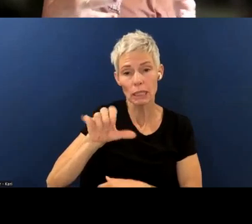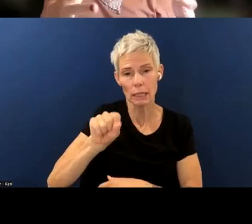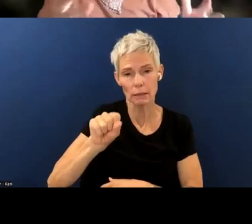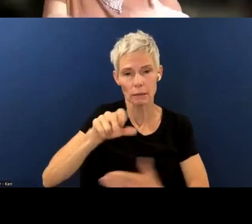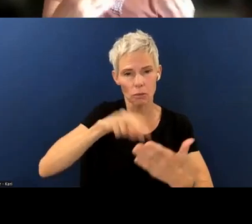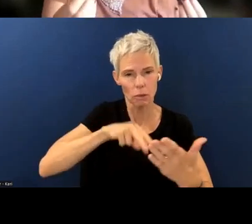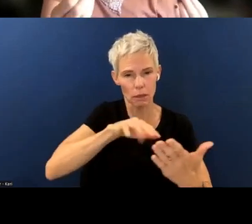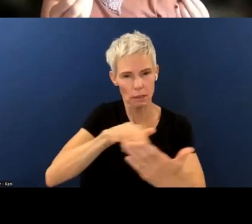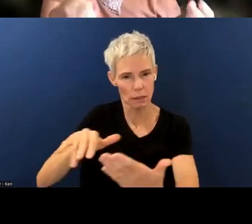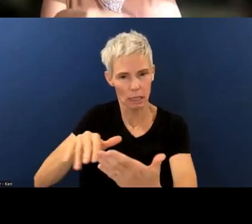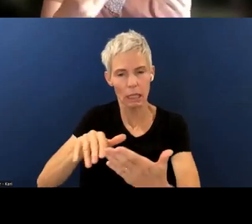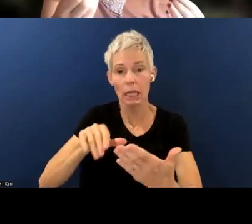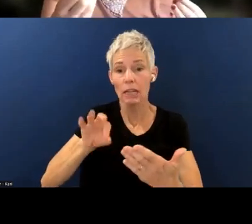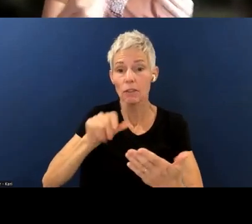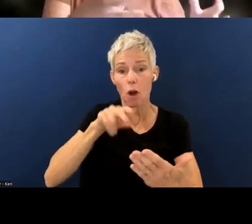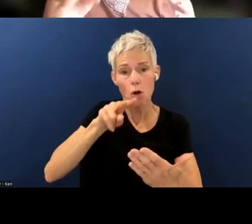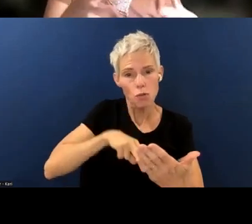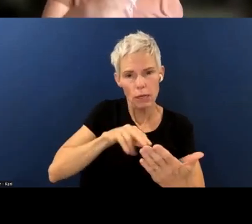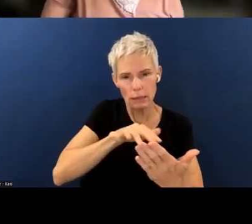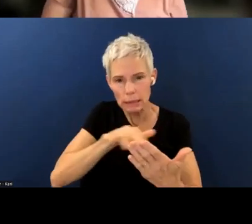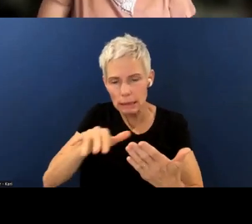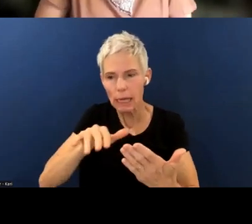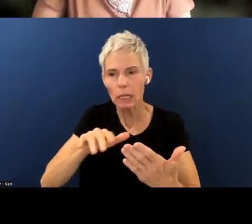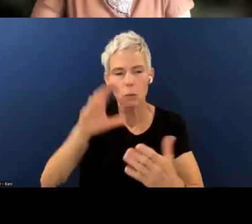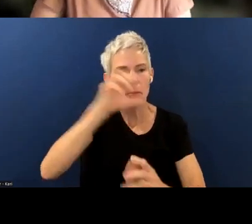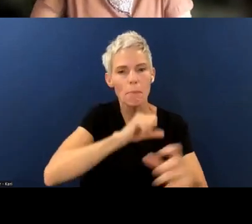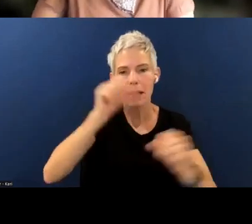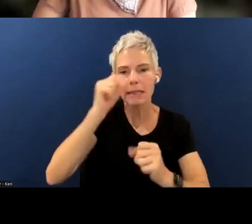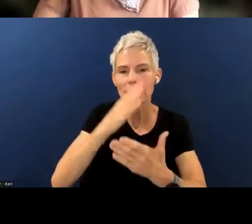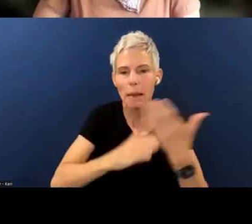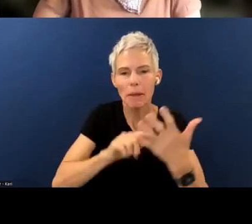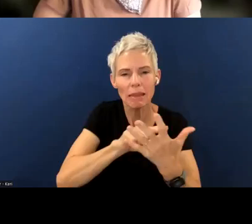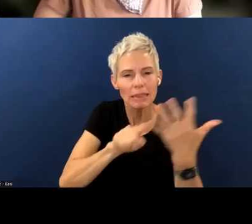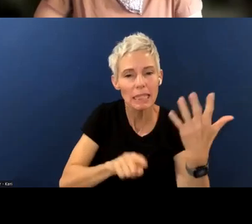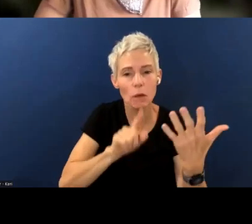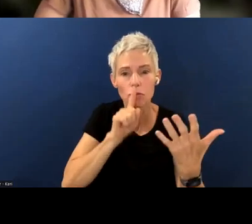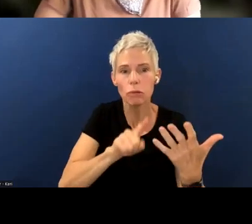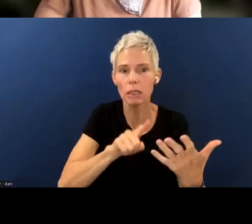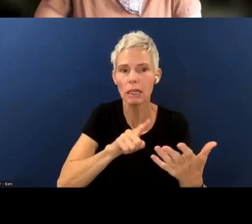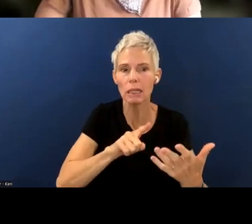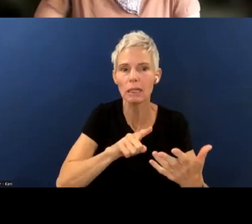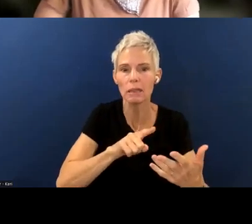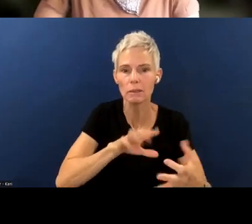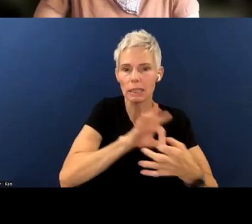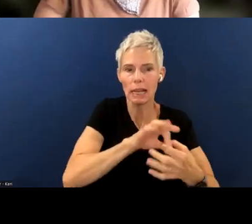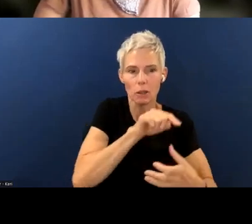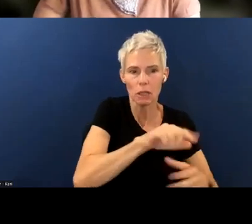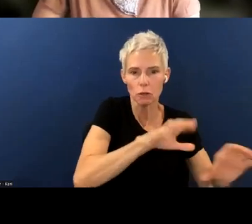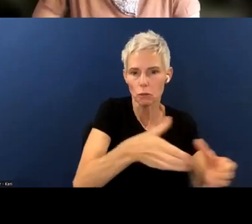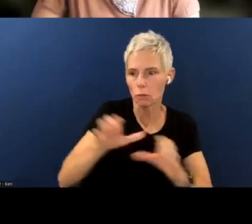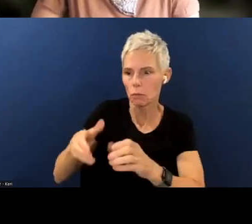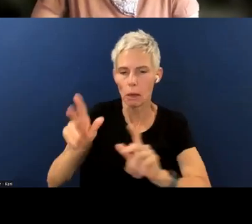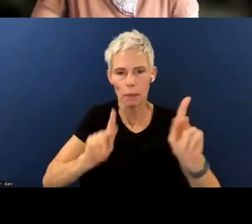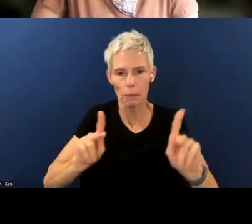because if you don't, you'll miss a lot of the rich nuance among these different populations. But the principles that really rang true